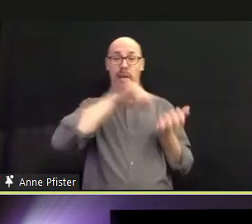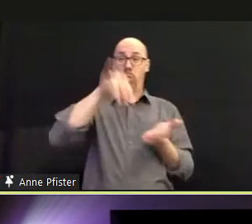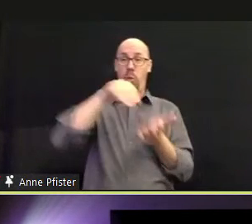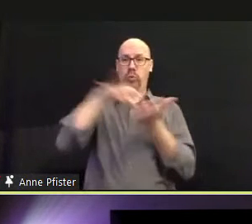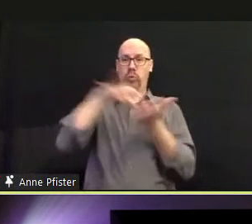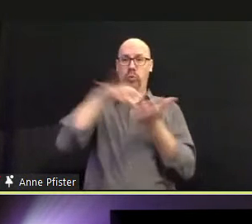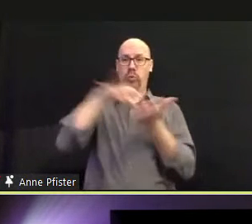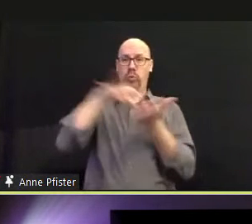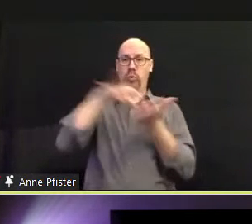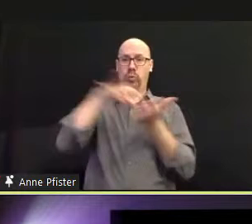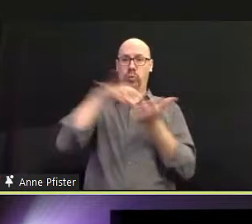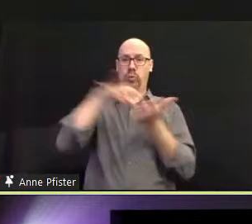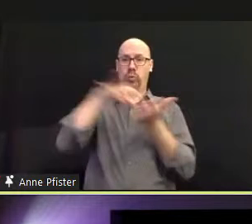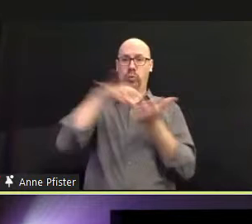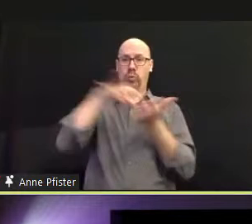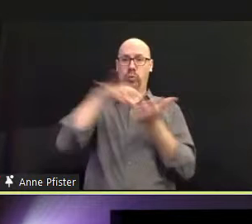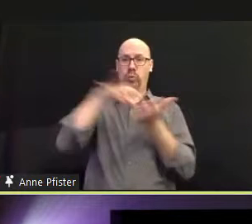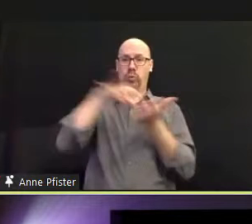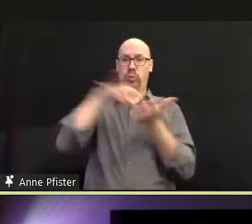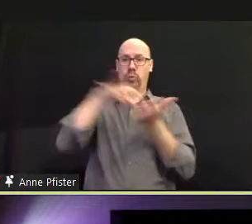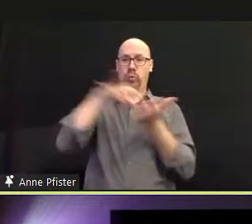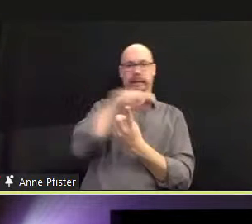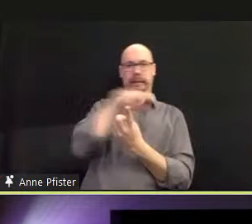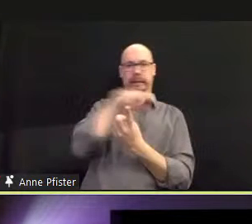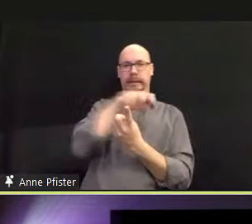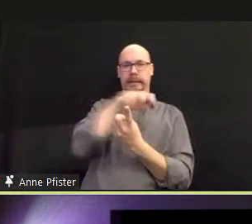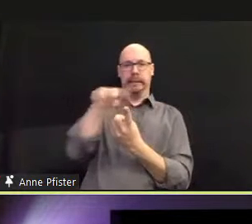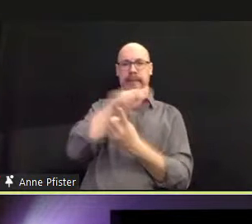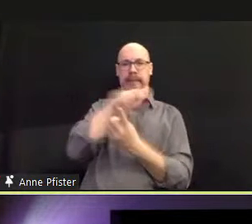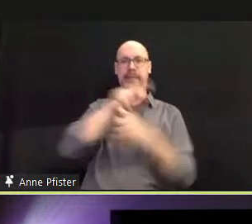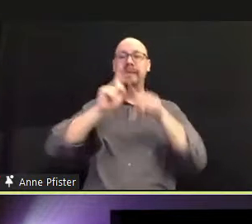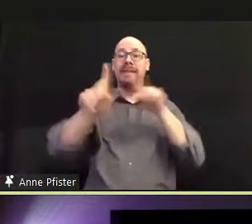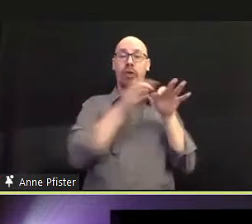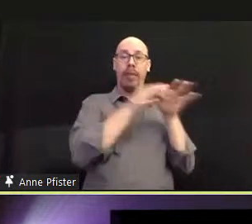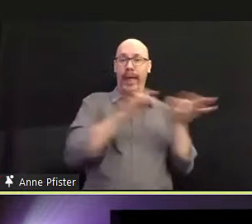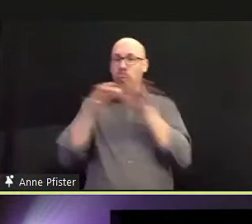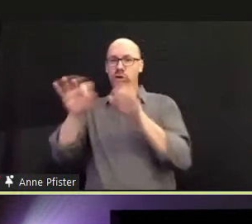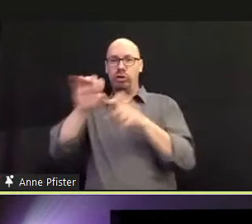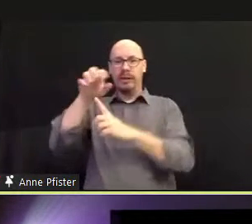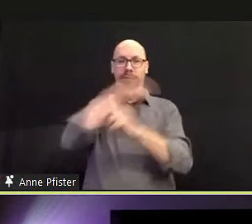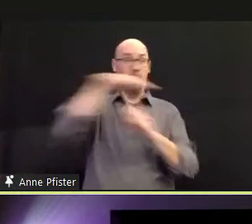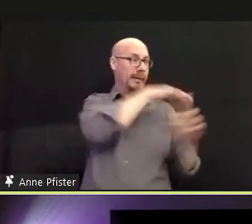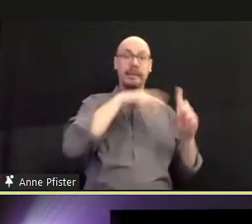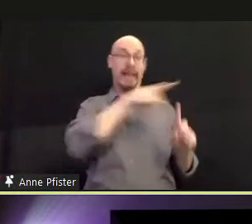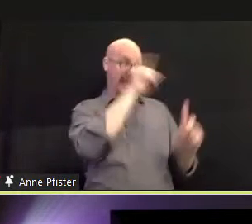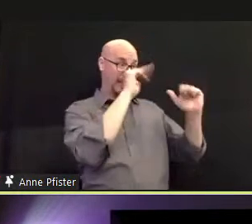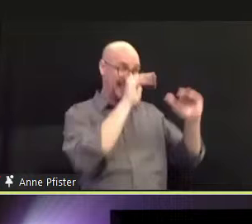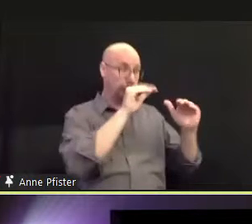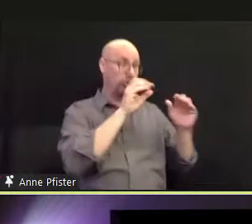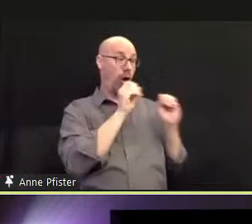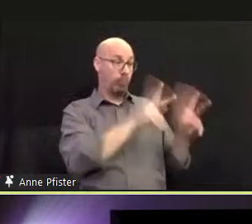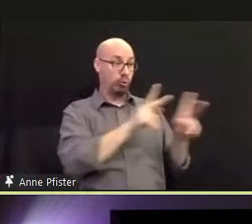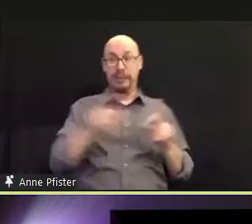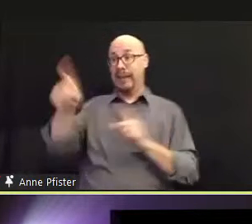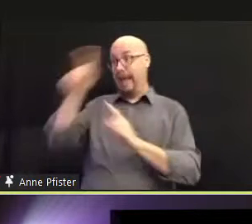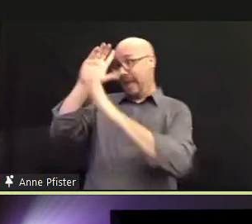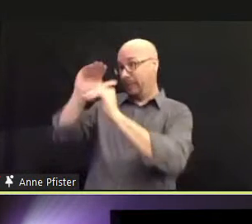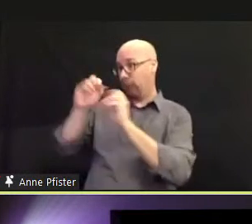between different language environments, each with a different set of expectations and opportunities for learning and